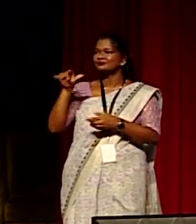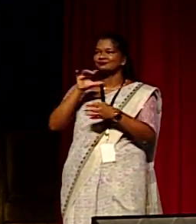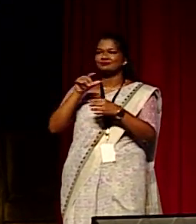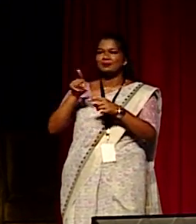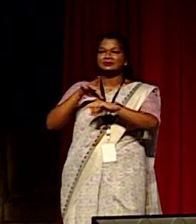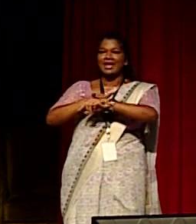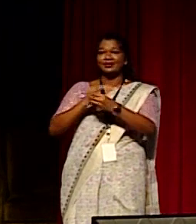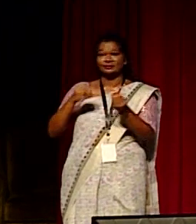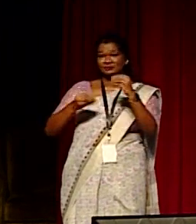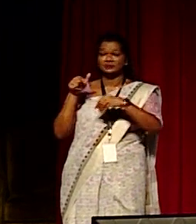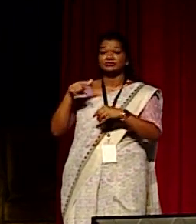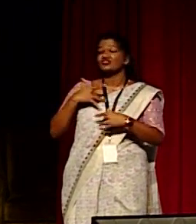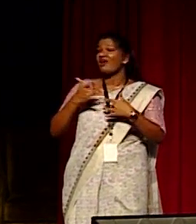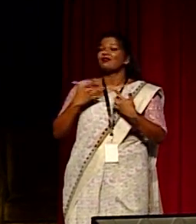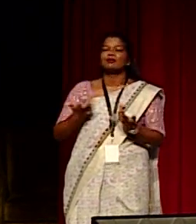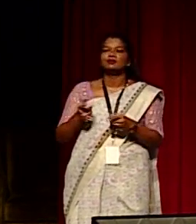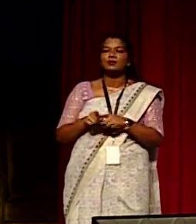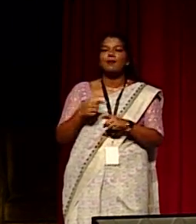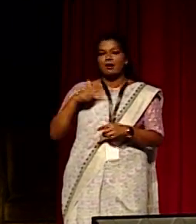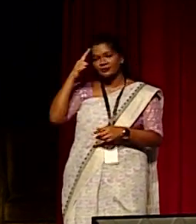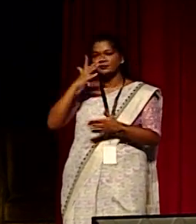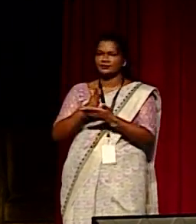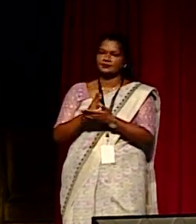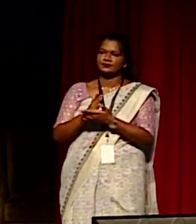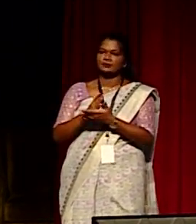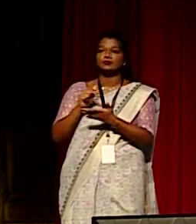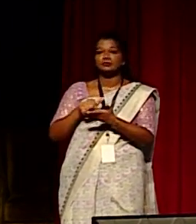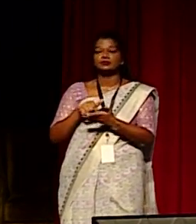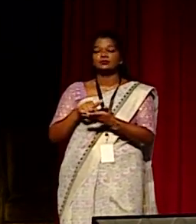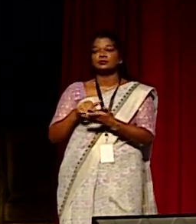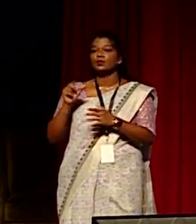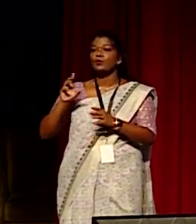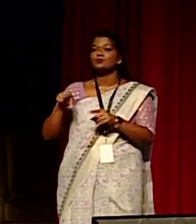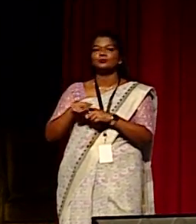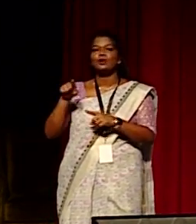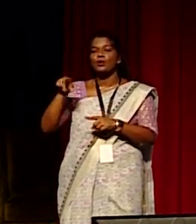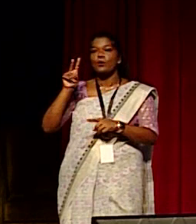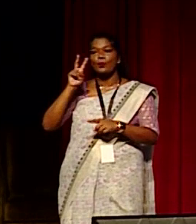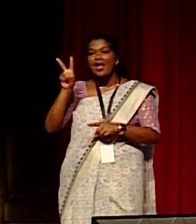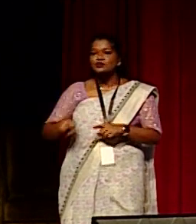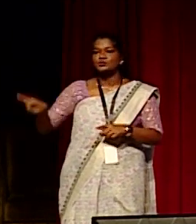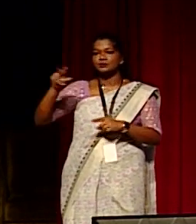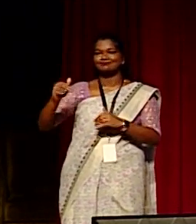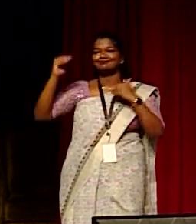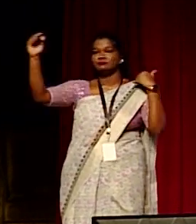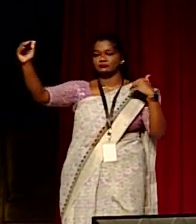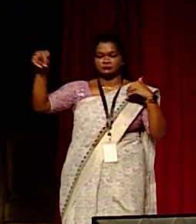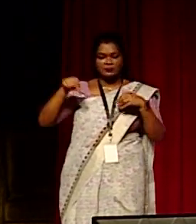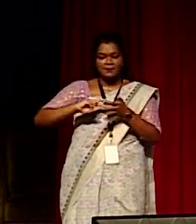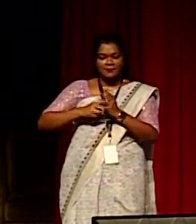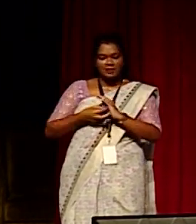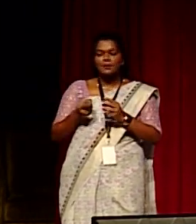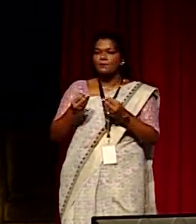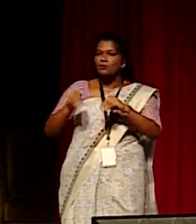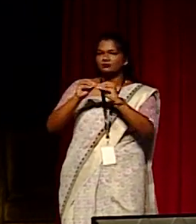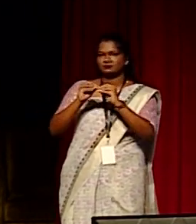scientist myself, I believe that validation like hers means more